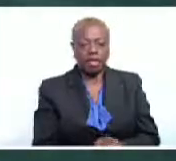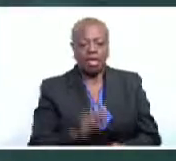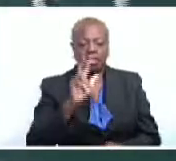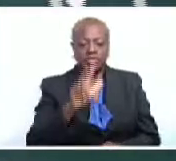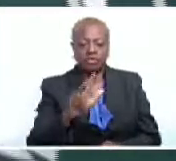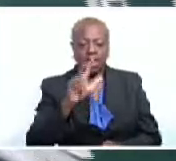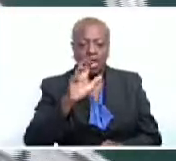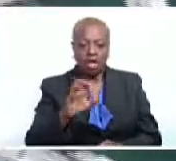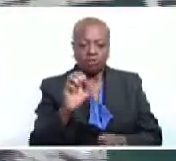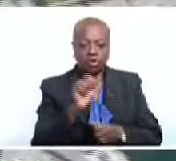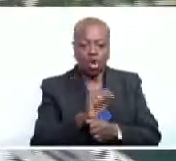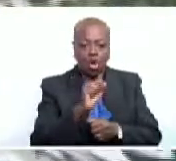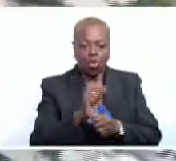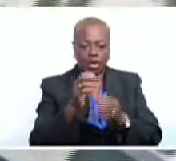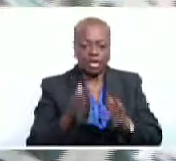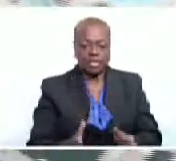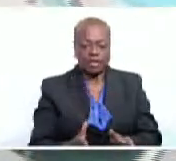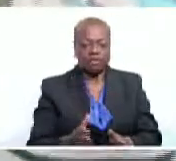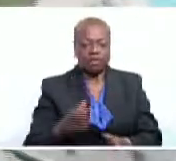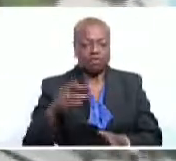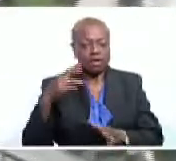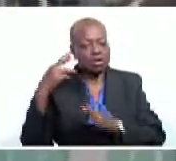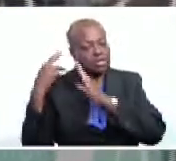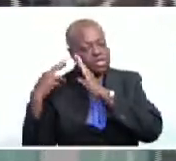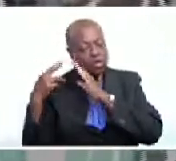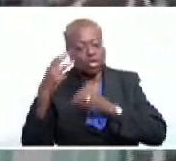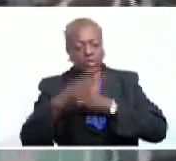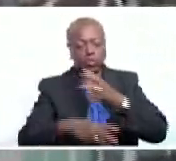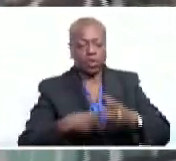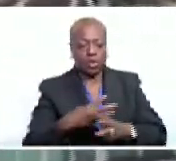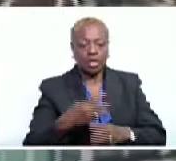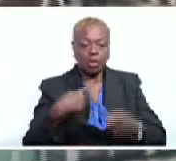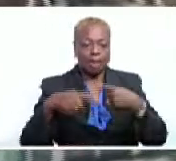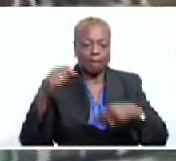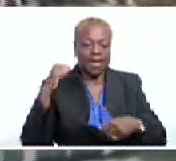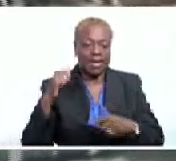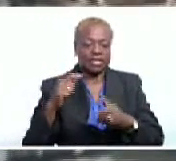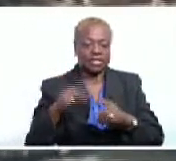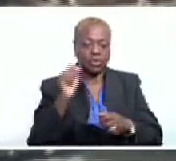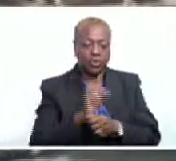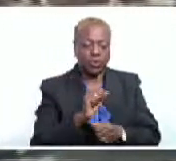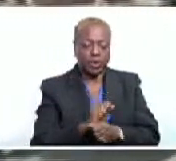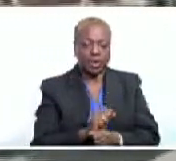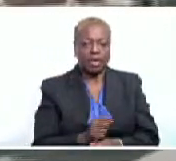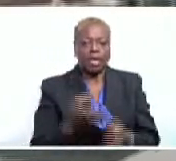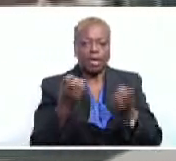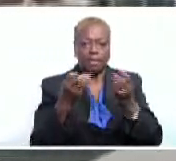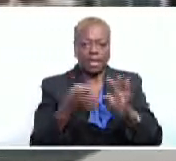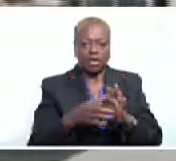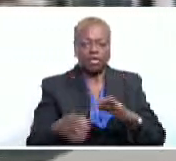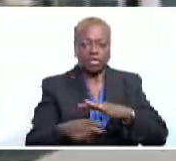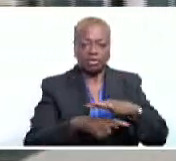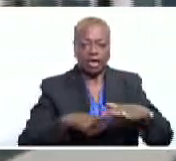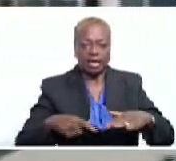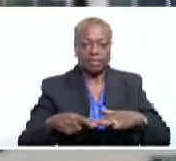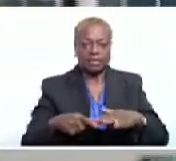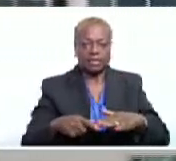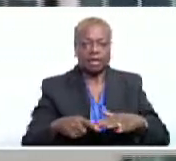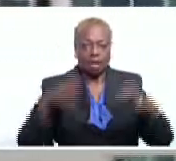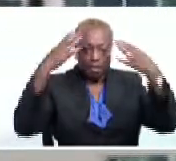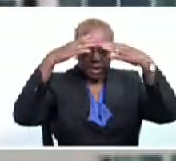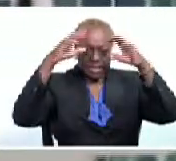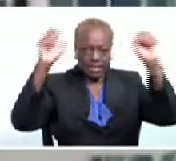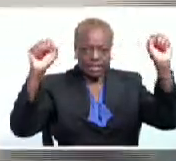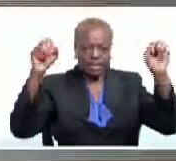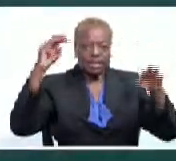300 employees of Resort World are returning to the property. Many of them will be on the ground shortly. But President